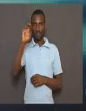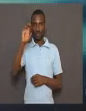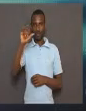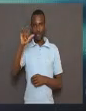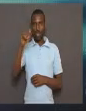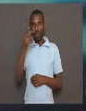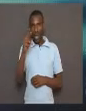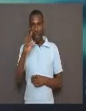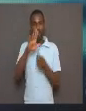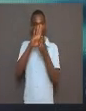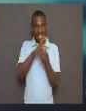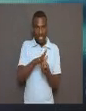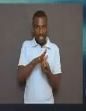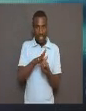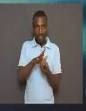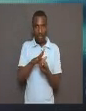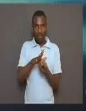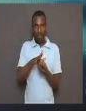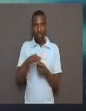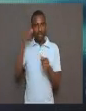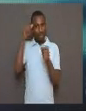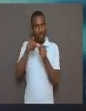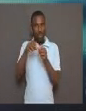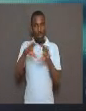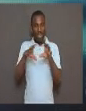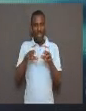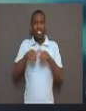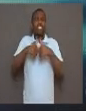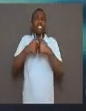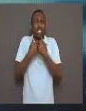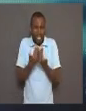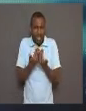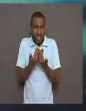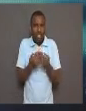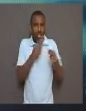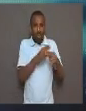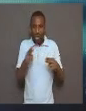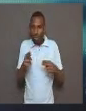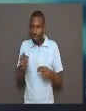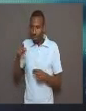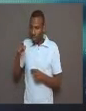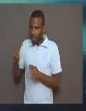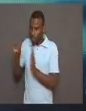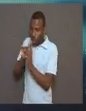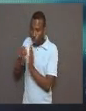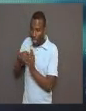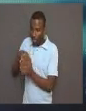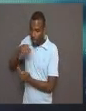explain why the egg floats in one solution and not in another?